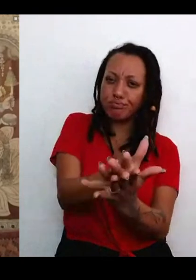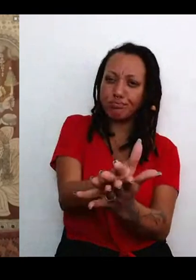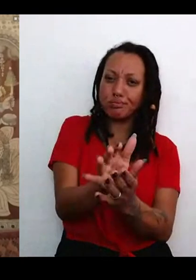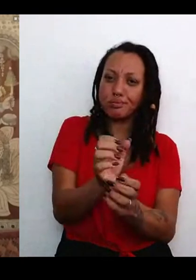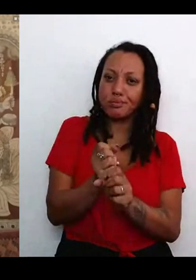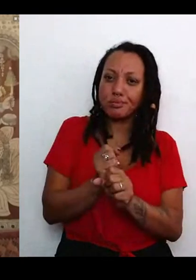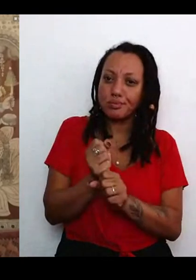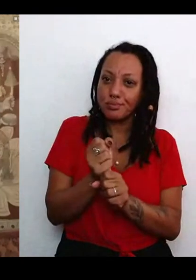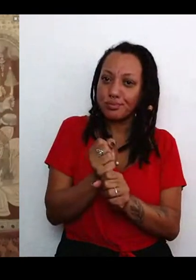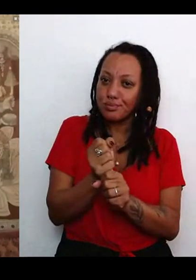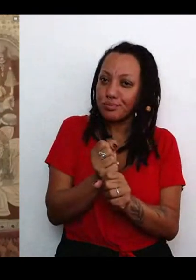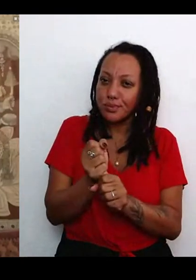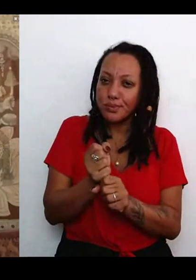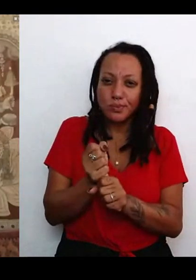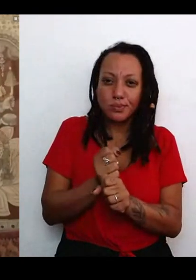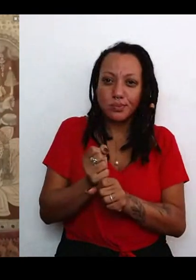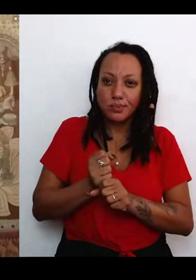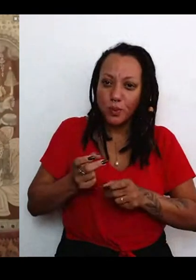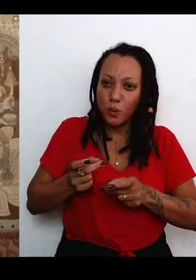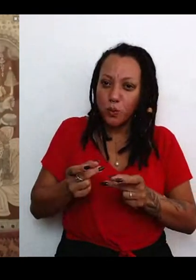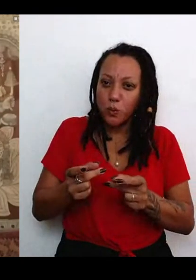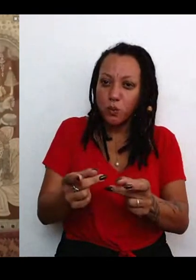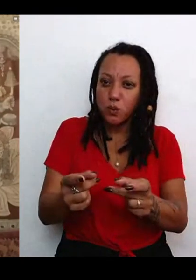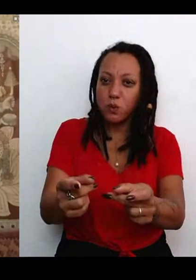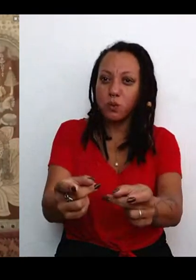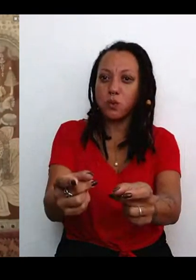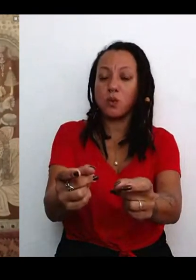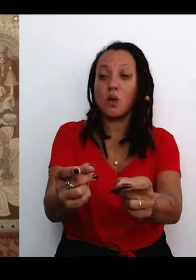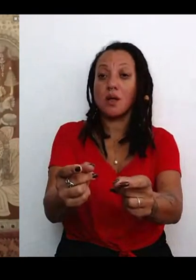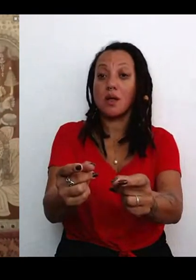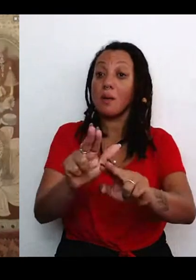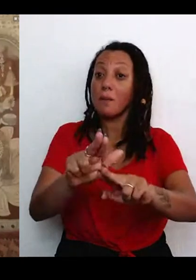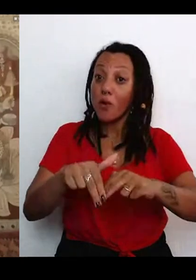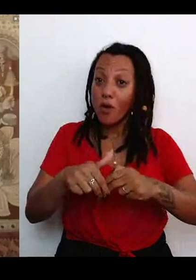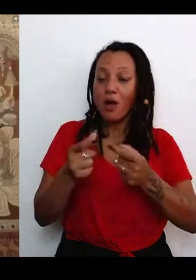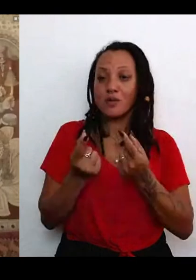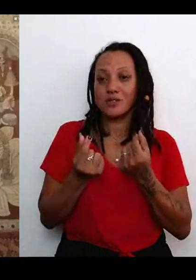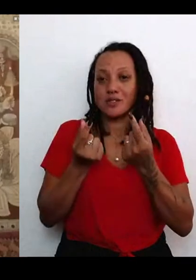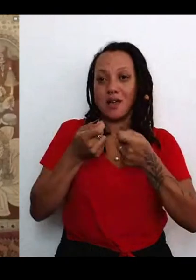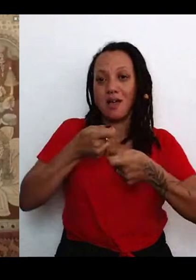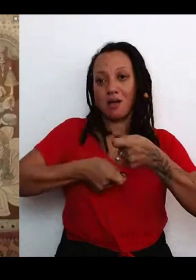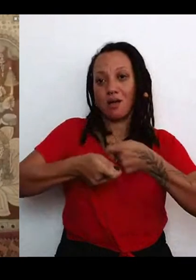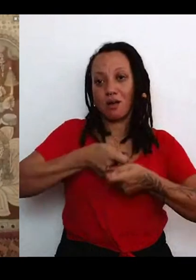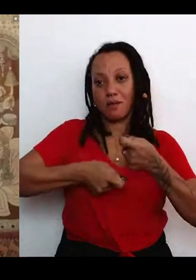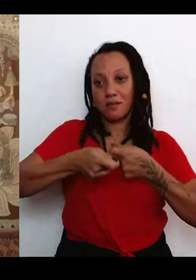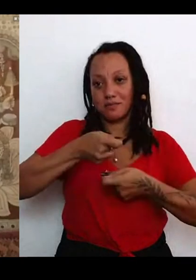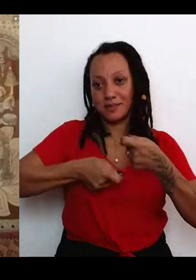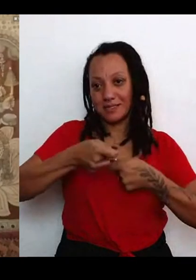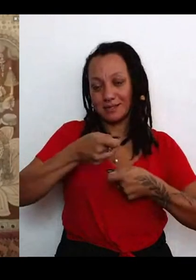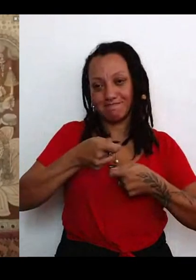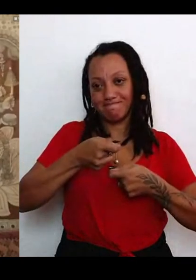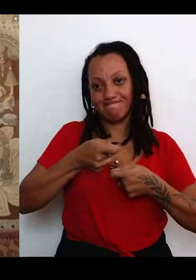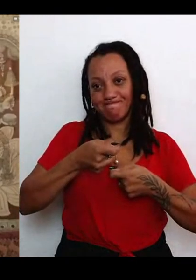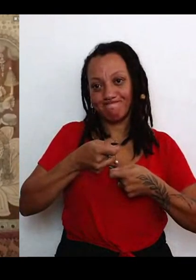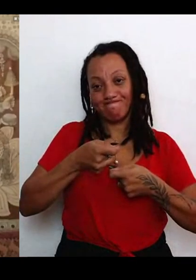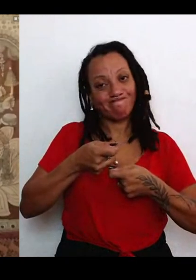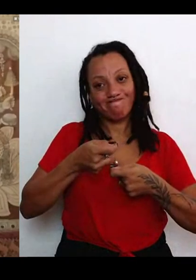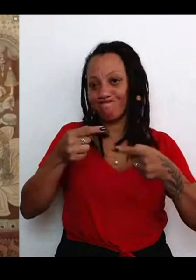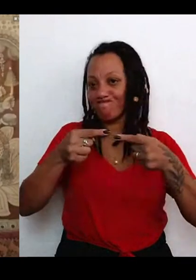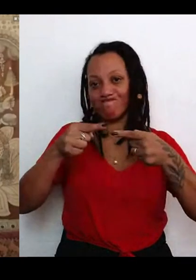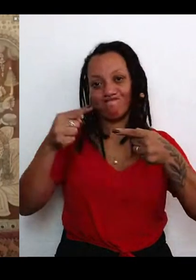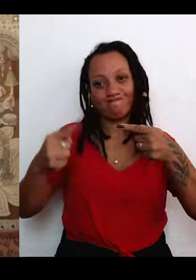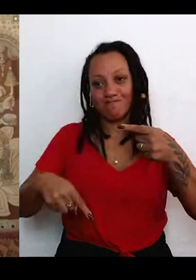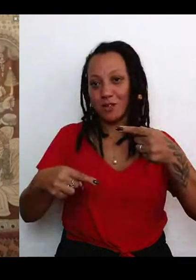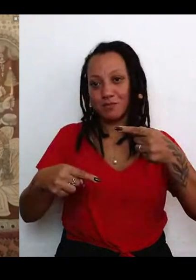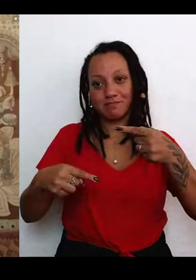GM soya in the Amazon it doesn't make any sense to me the separation of production from consumption